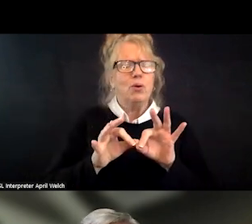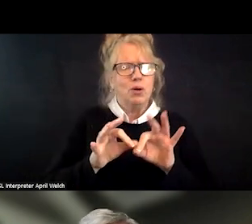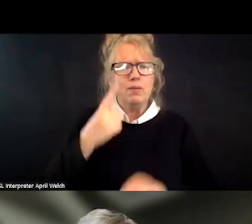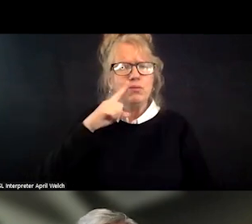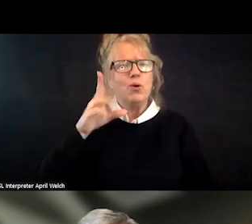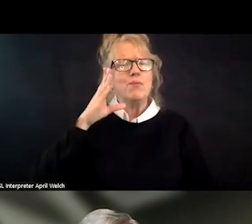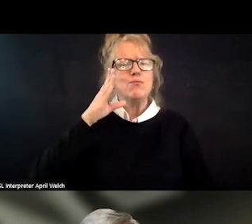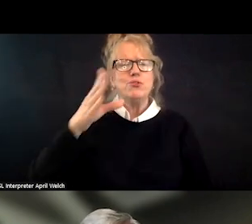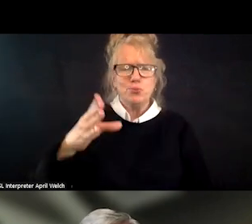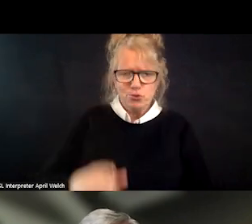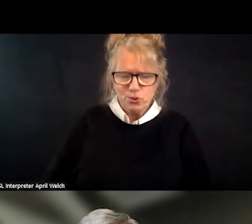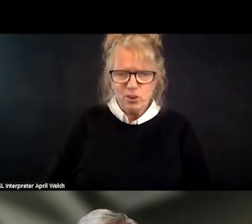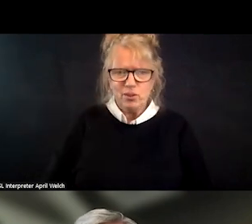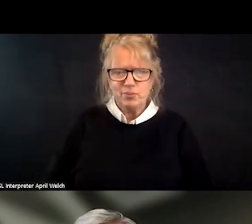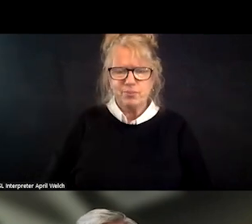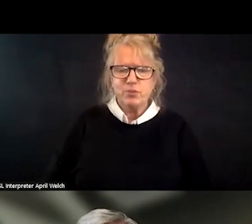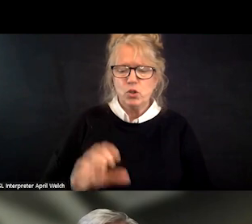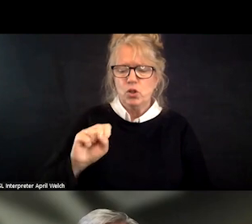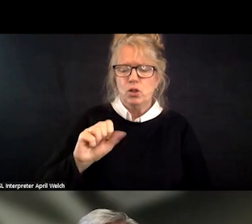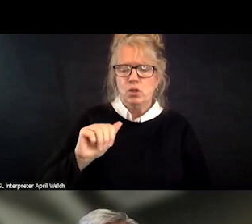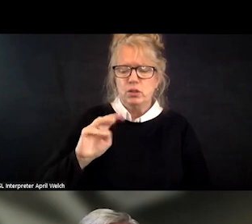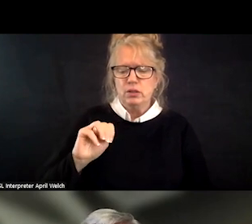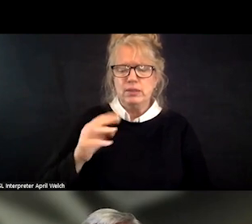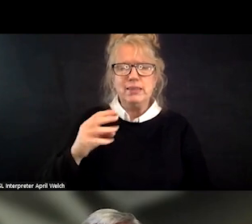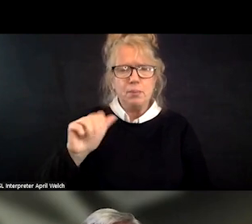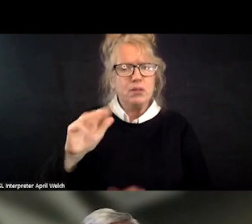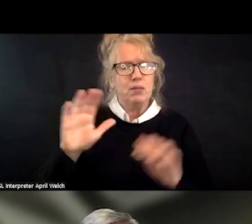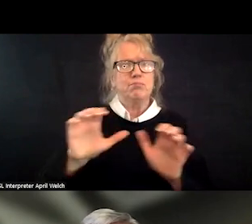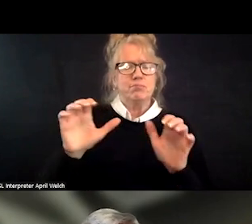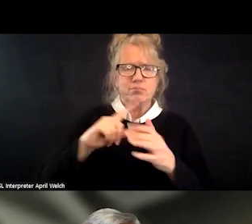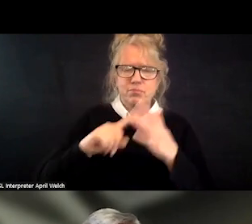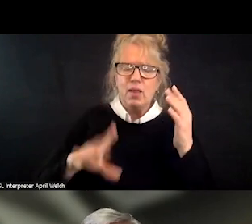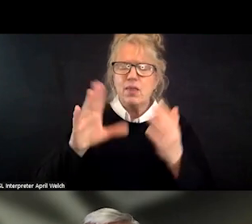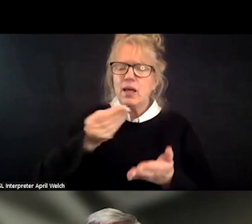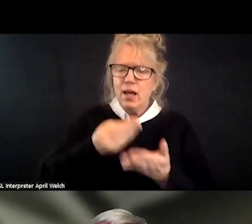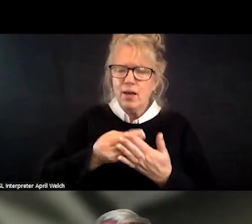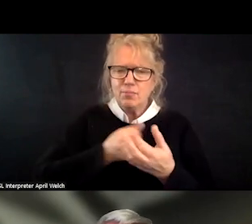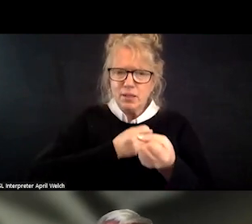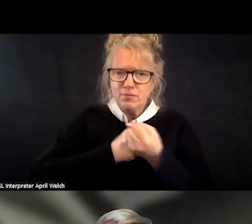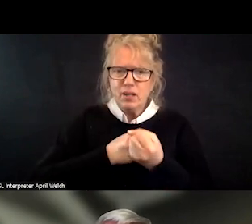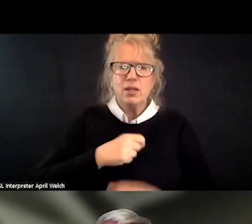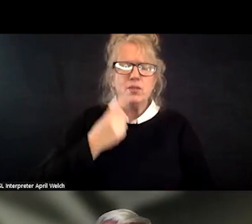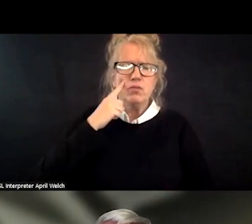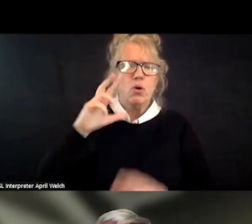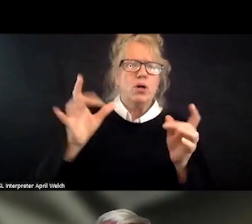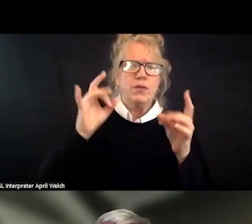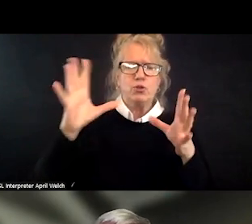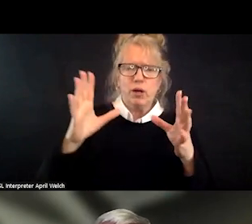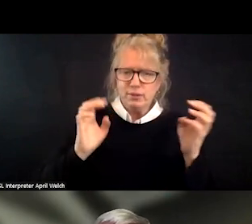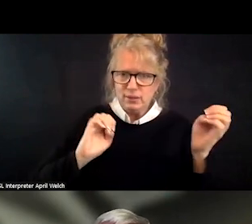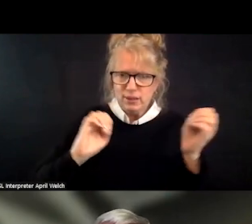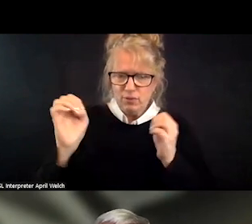future. And one of the things that SAMHSA has done is to fund a crisis